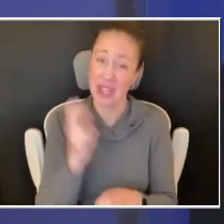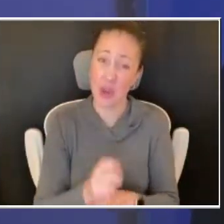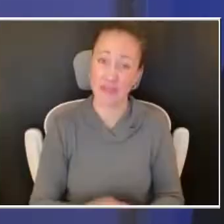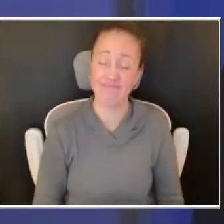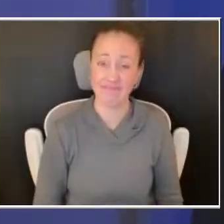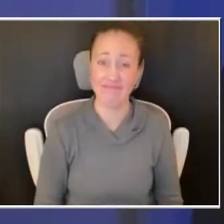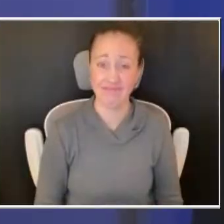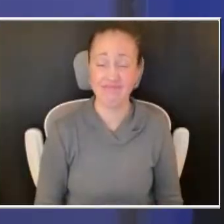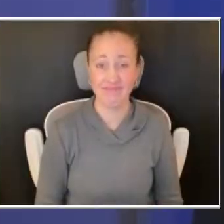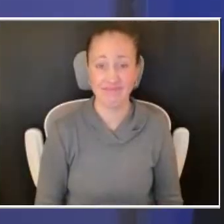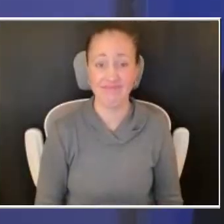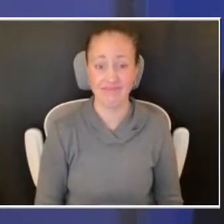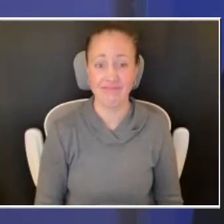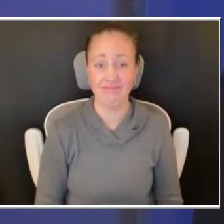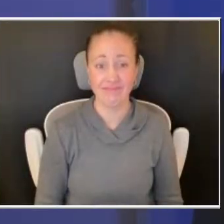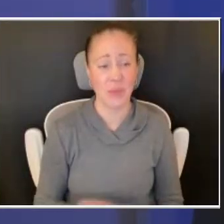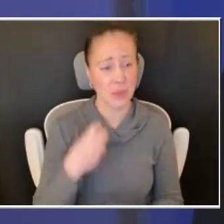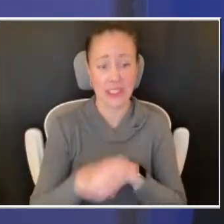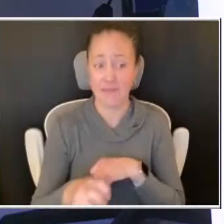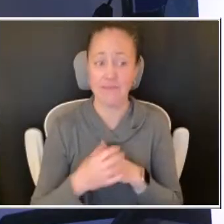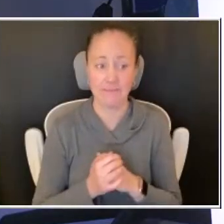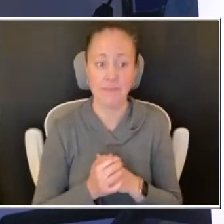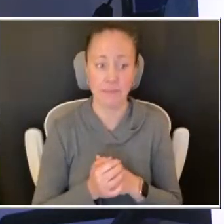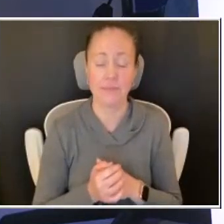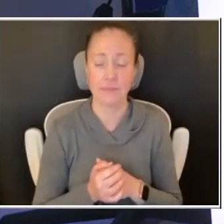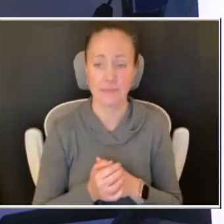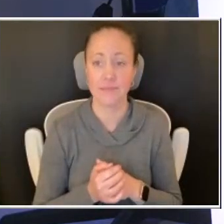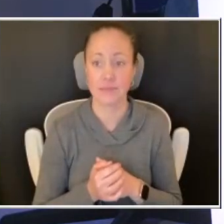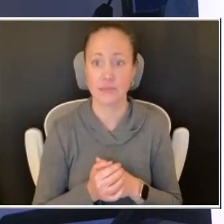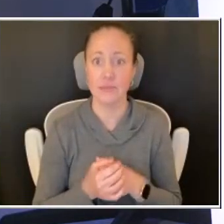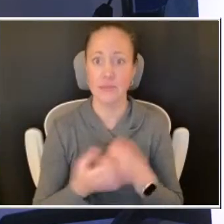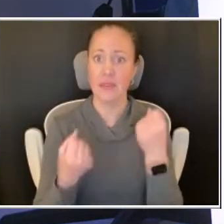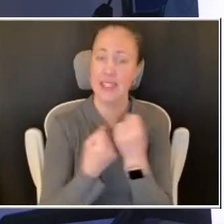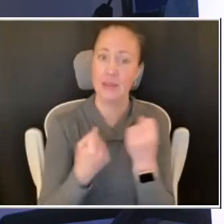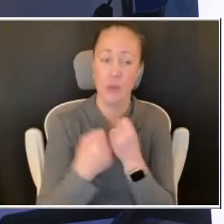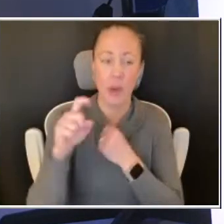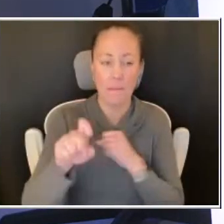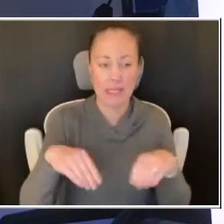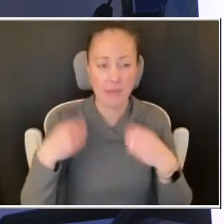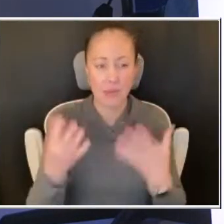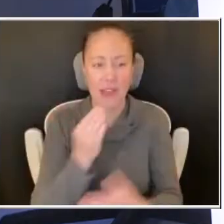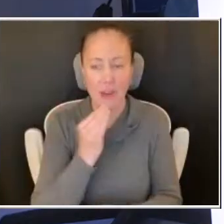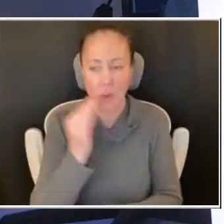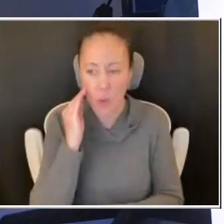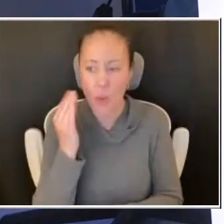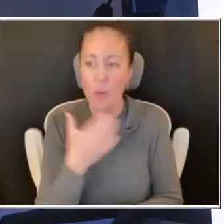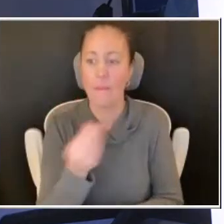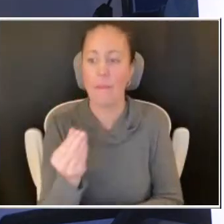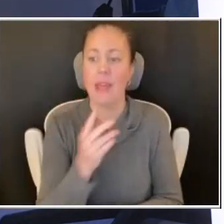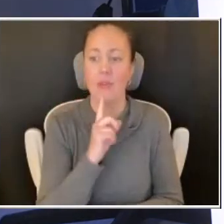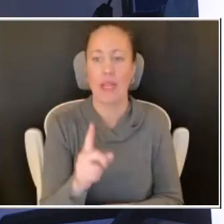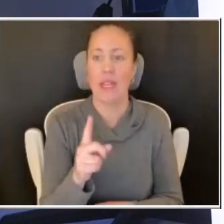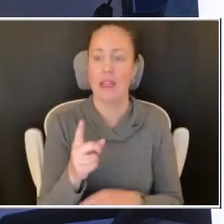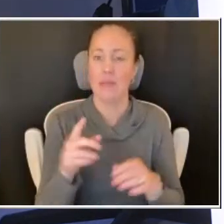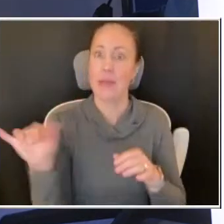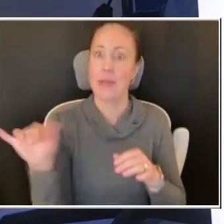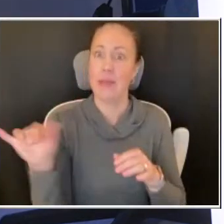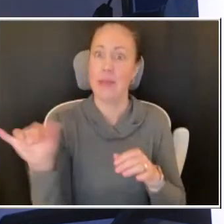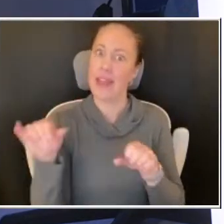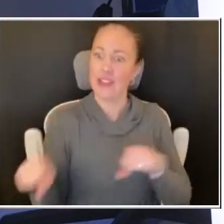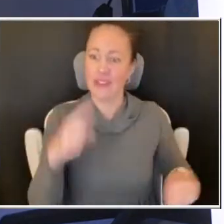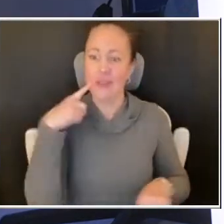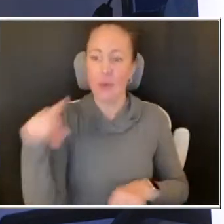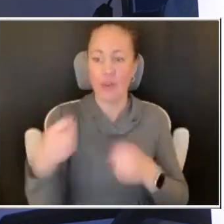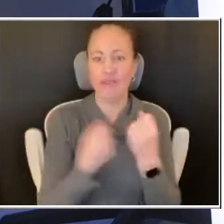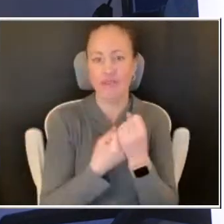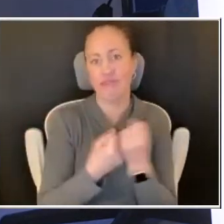it definitely, it was hard. That support you have to give her in the home, Yeah. and kind of be that Encourage cheerleader, her, knowing yeah, that she's going to and- get back. Yeah,